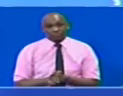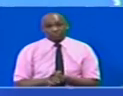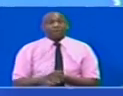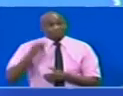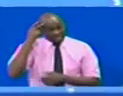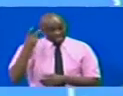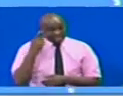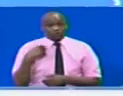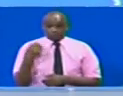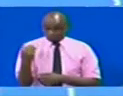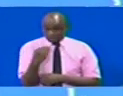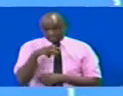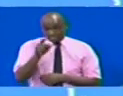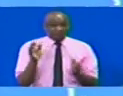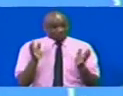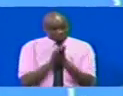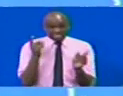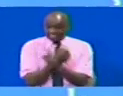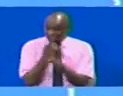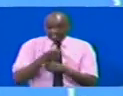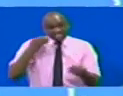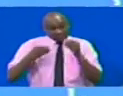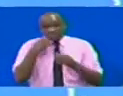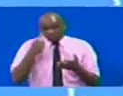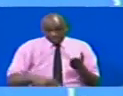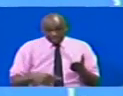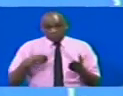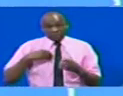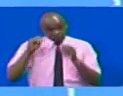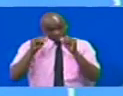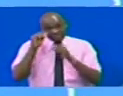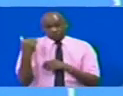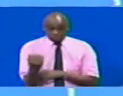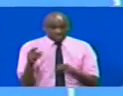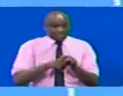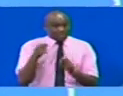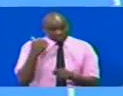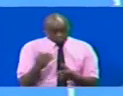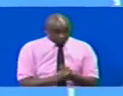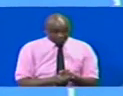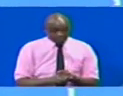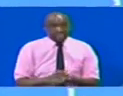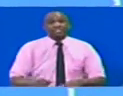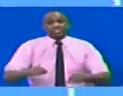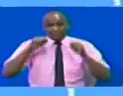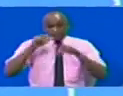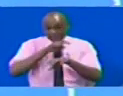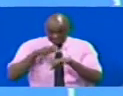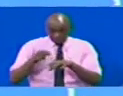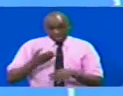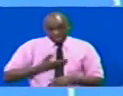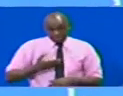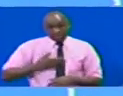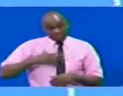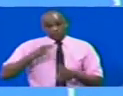Parents of children living with various disabilities have been urged to educate them like other children. The chairman of the National Council